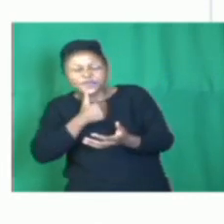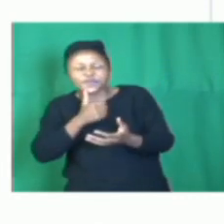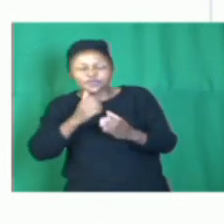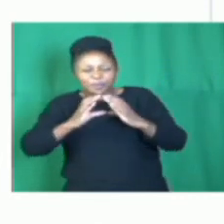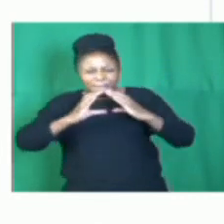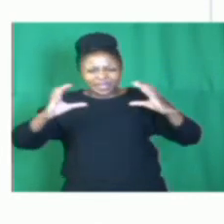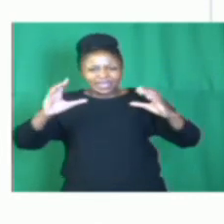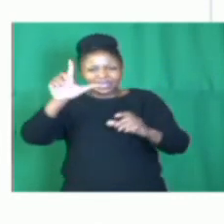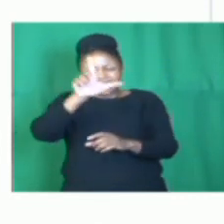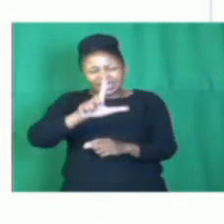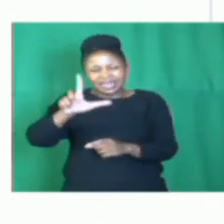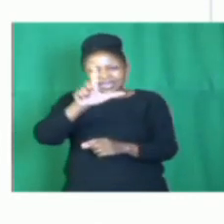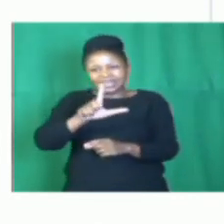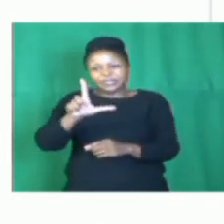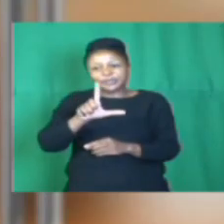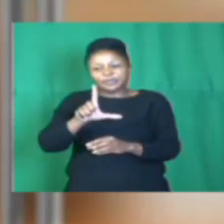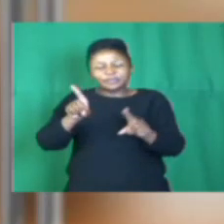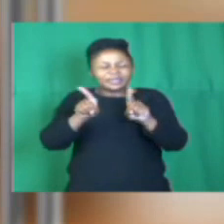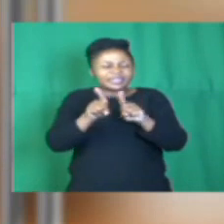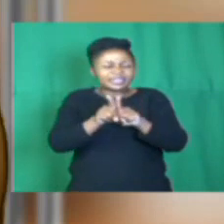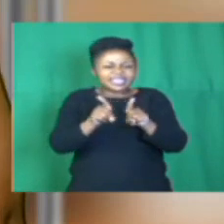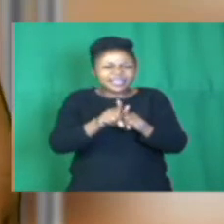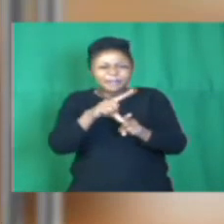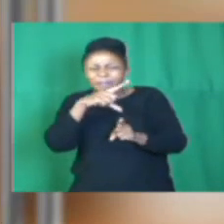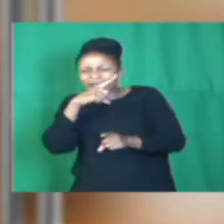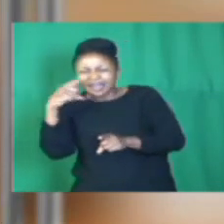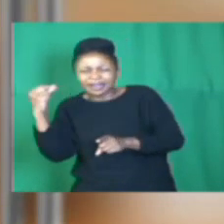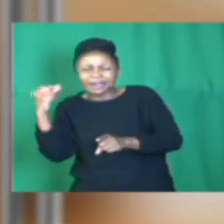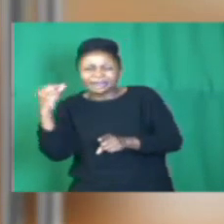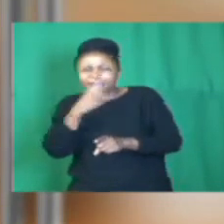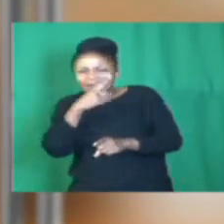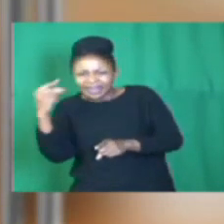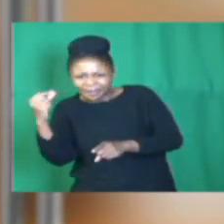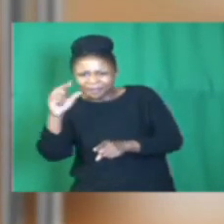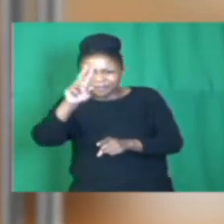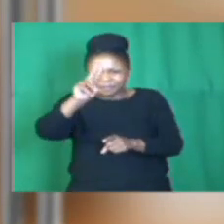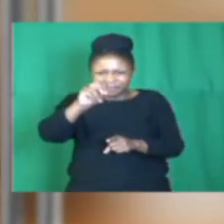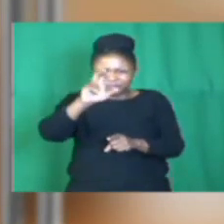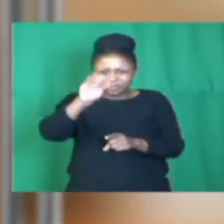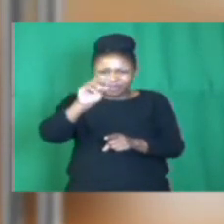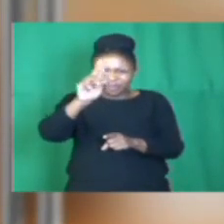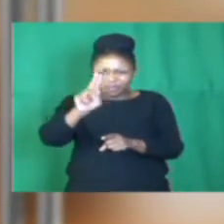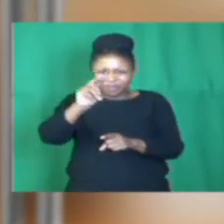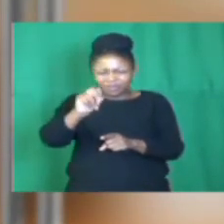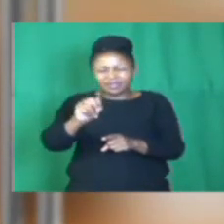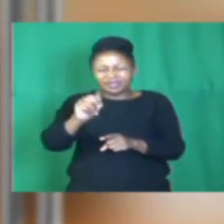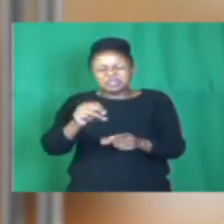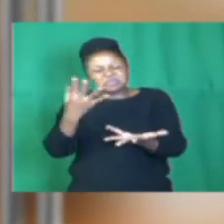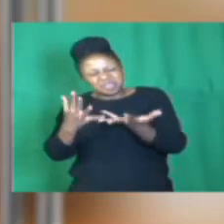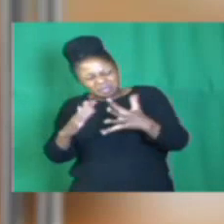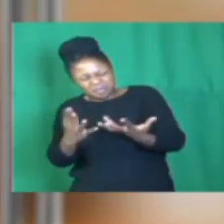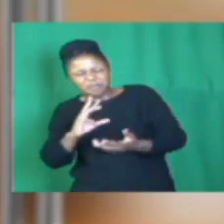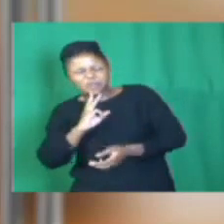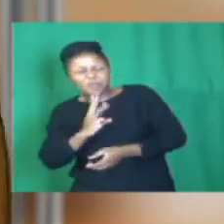nouns. When you are presenting proper nouns, of course, you are going to use a capital